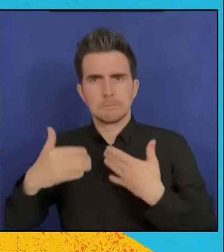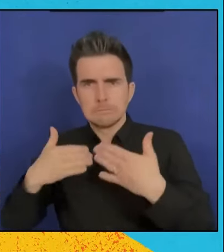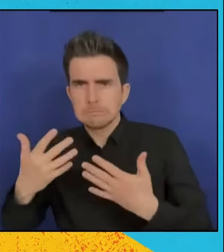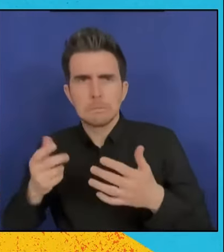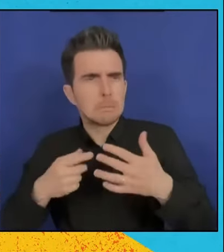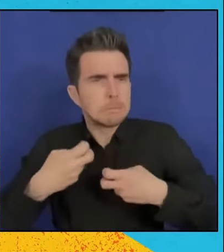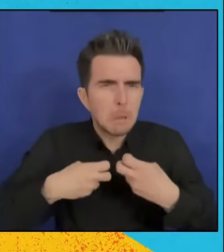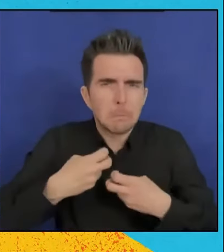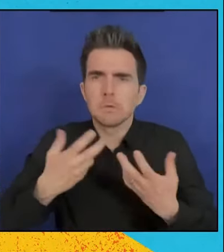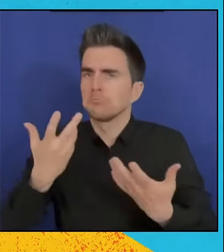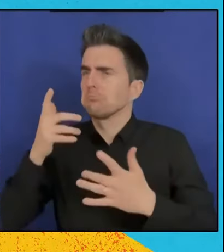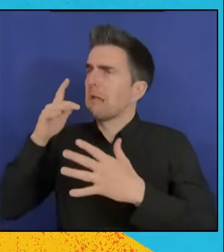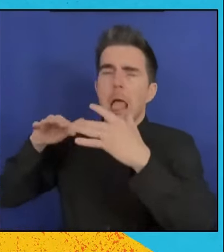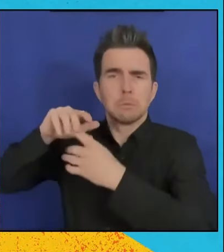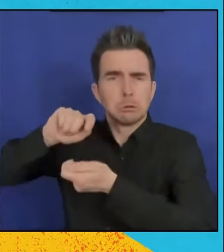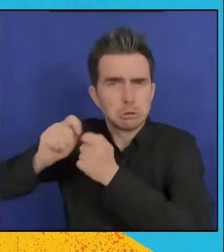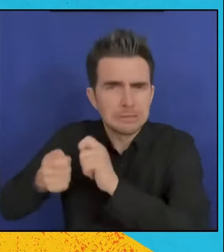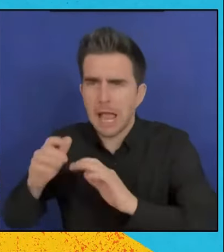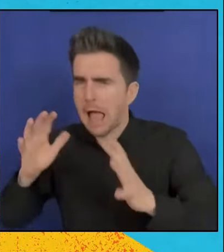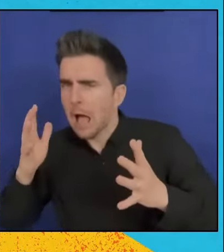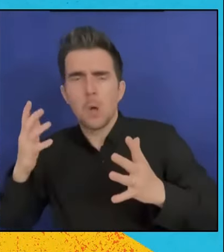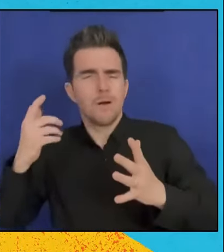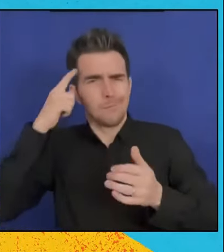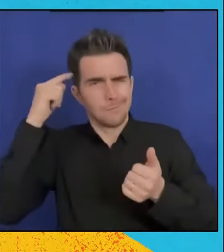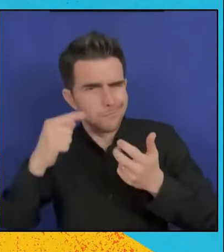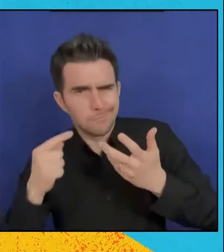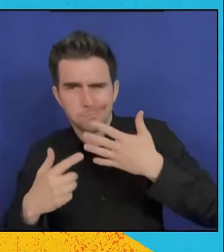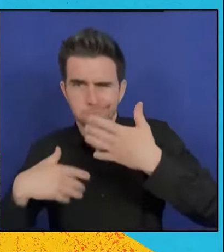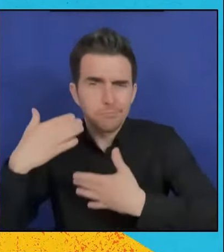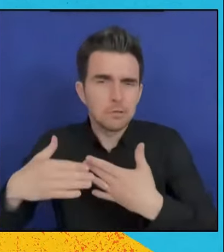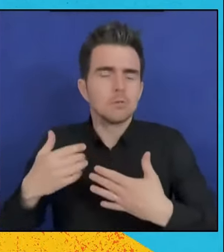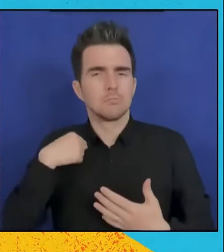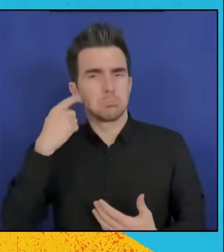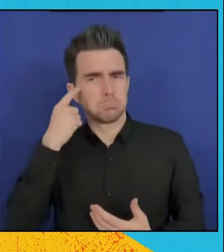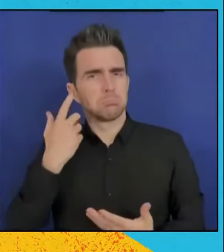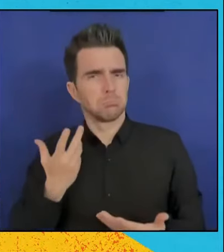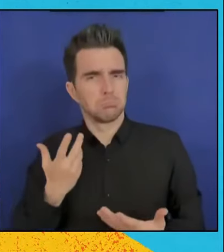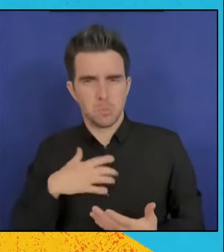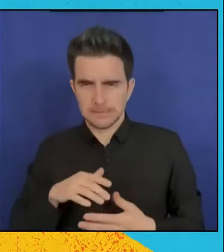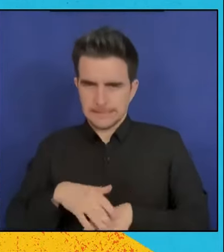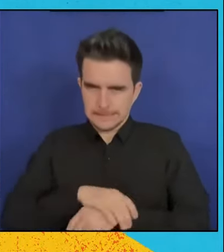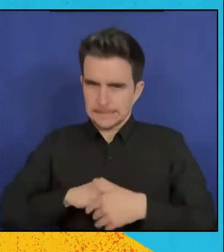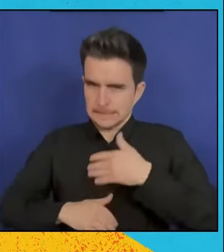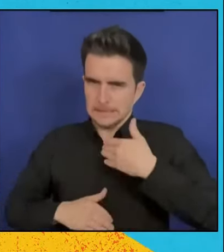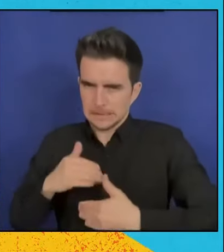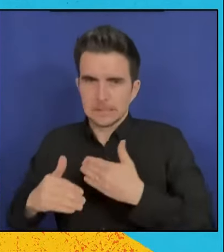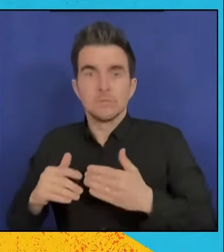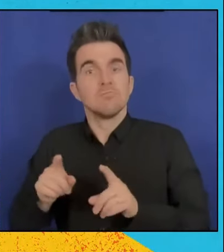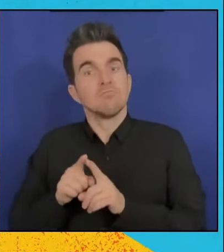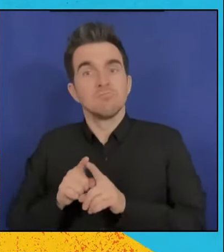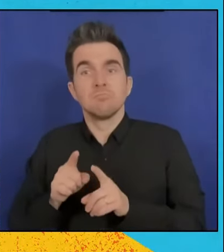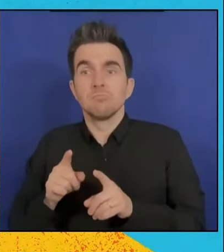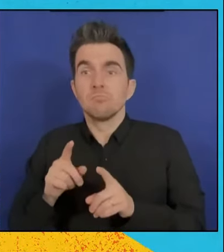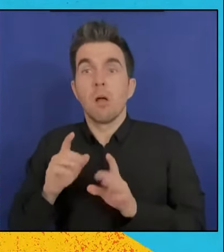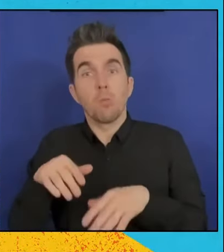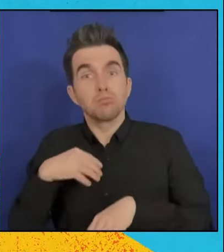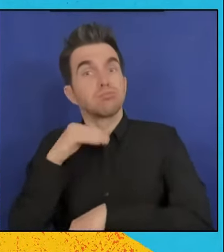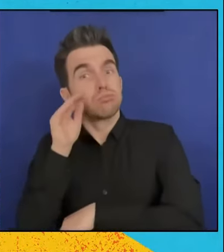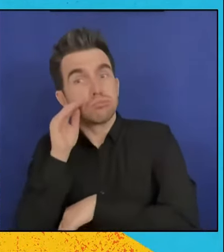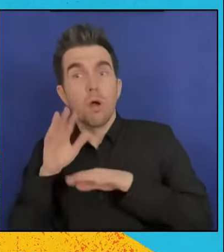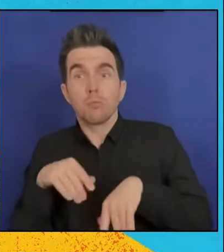because that immediately makes you into a passive actor in our universe. So a couple of years ago, we invested in